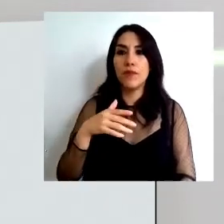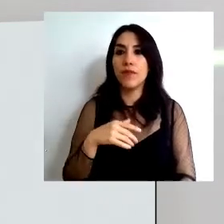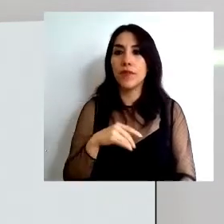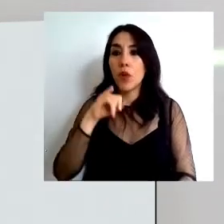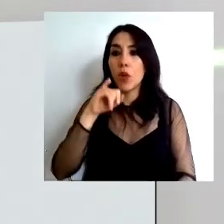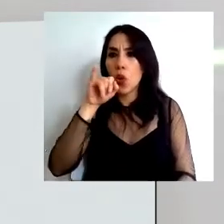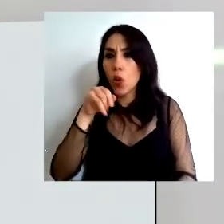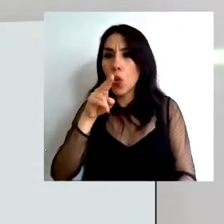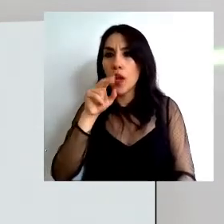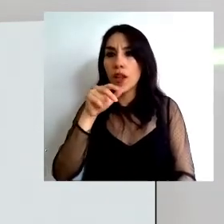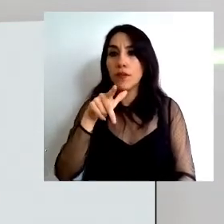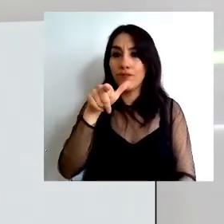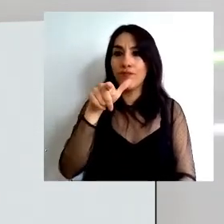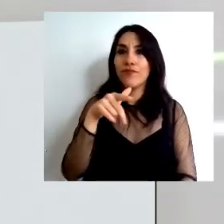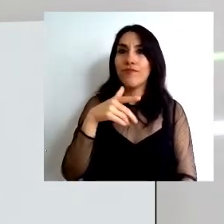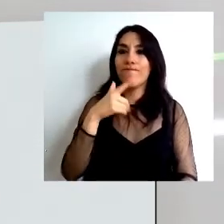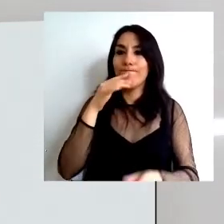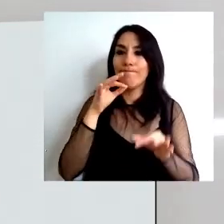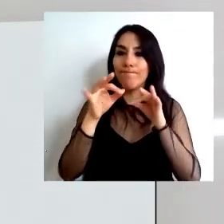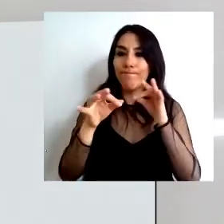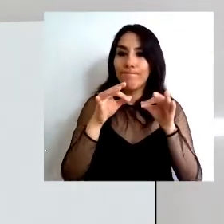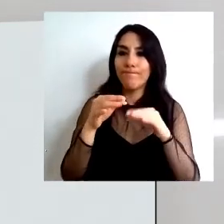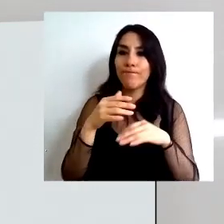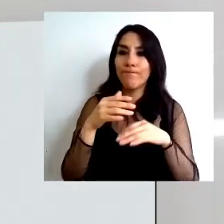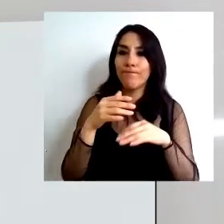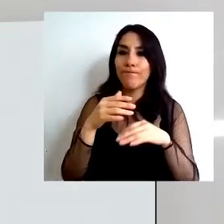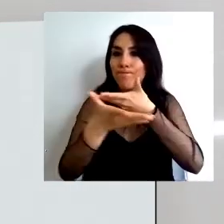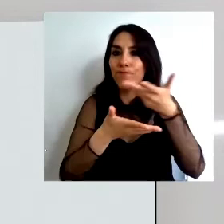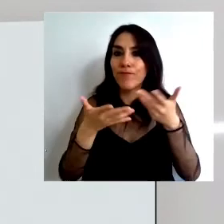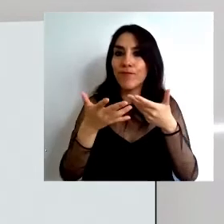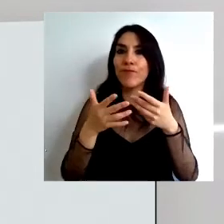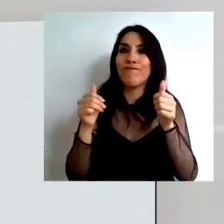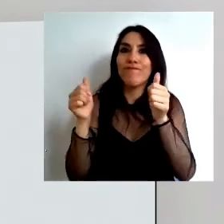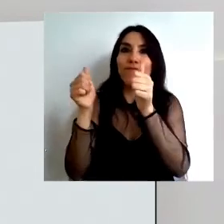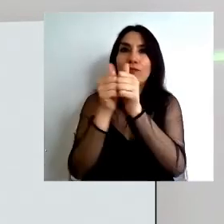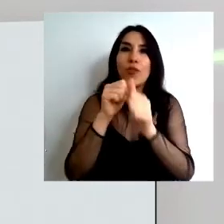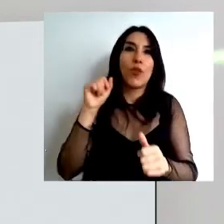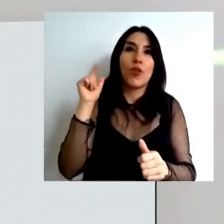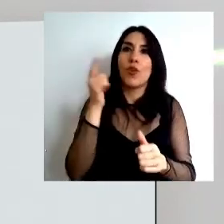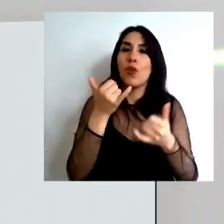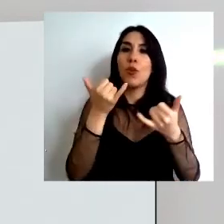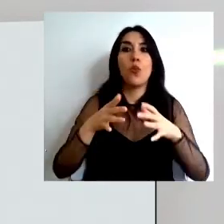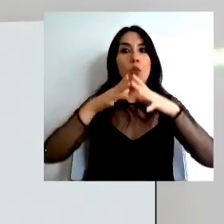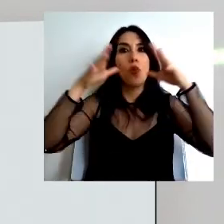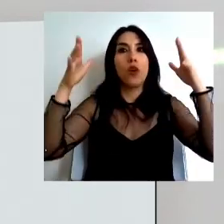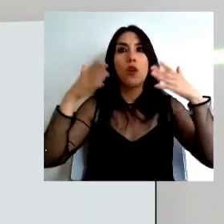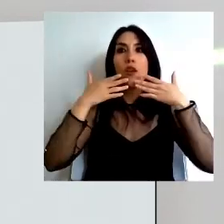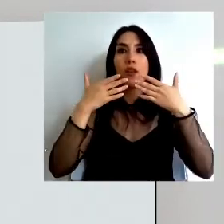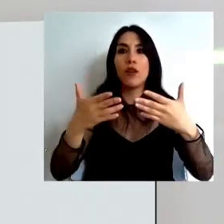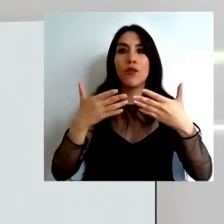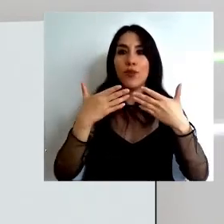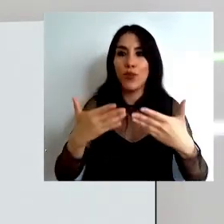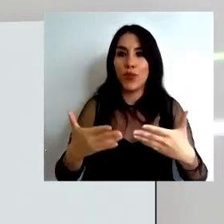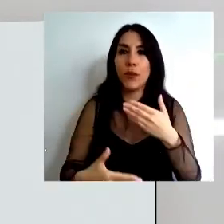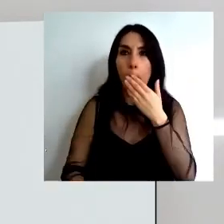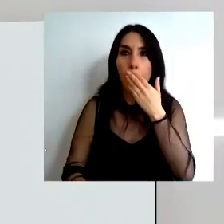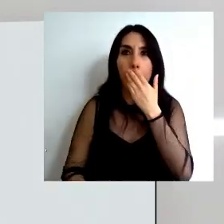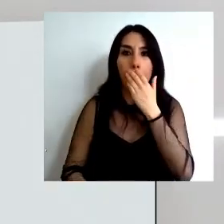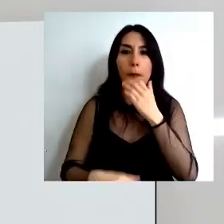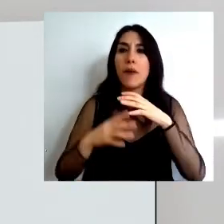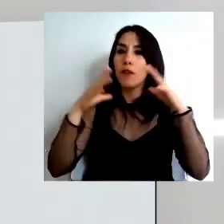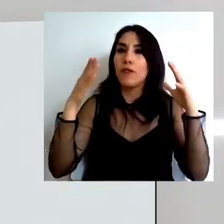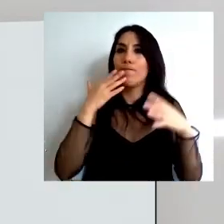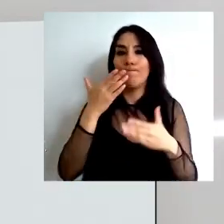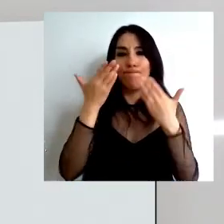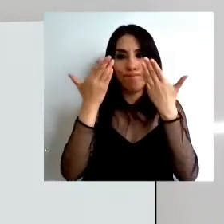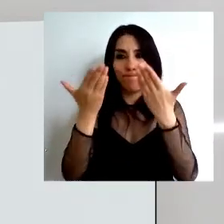welcome. Thank you. I'll come back. I'm still watching the chat, so if any other questions come in, feel